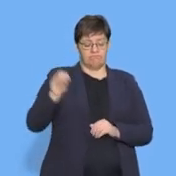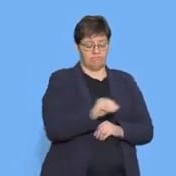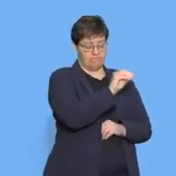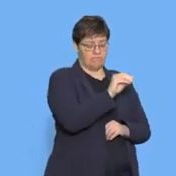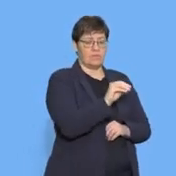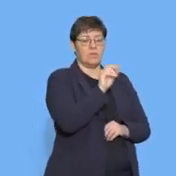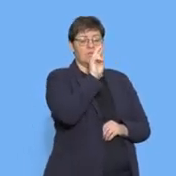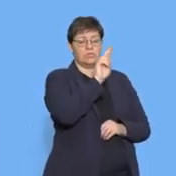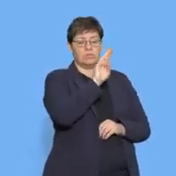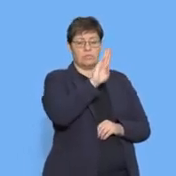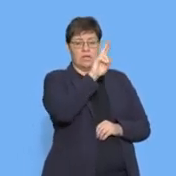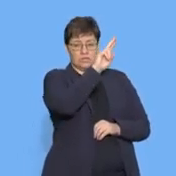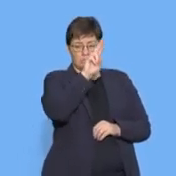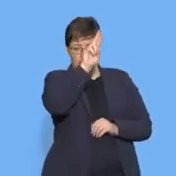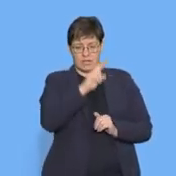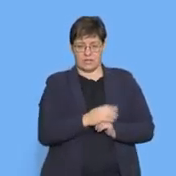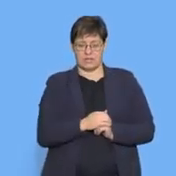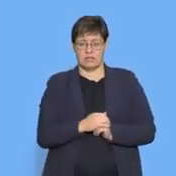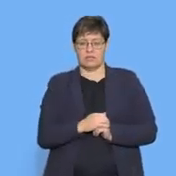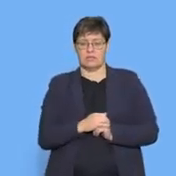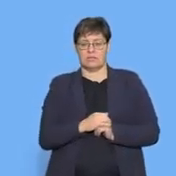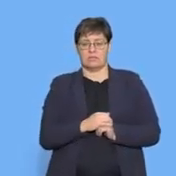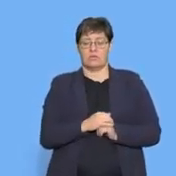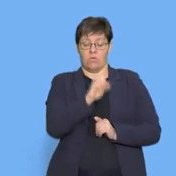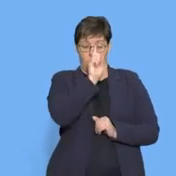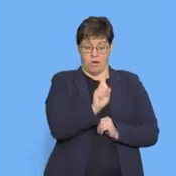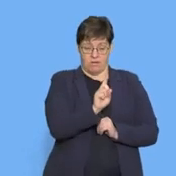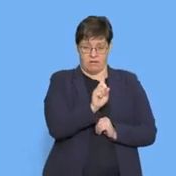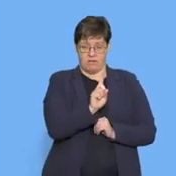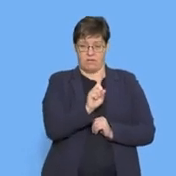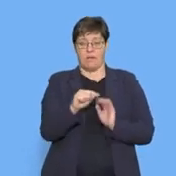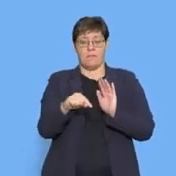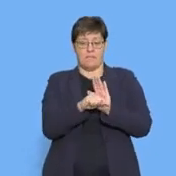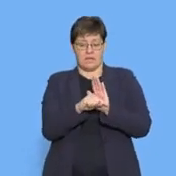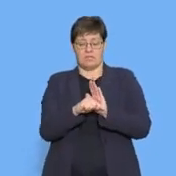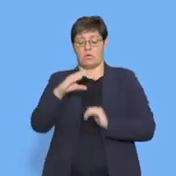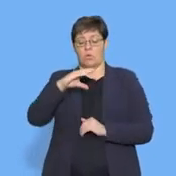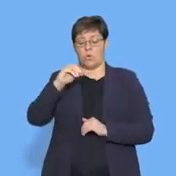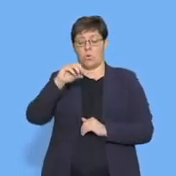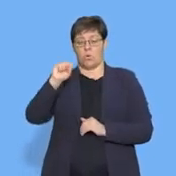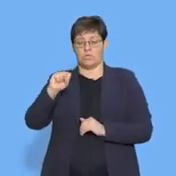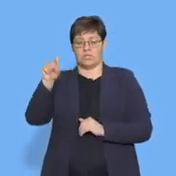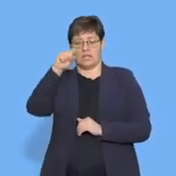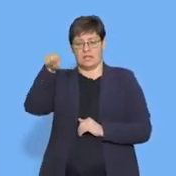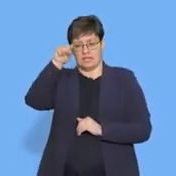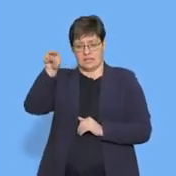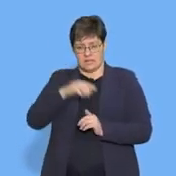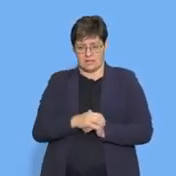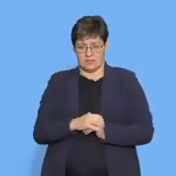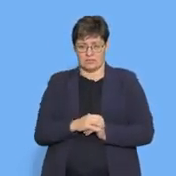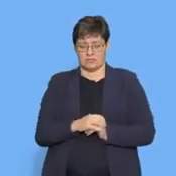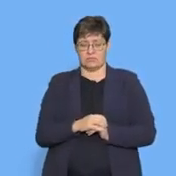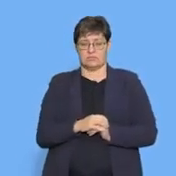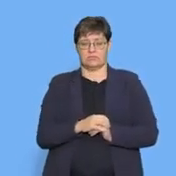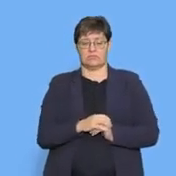Okay, so what will we be left with here? From the first term, we're going to be left with 1 minus, and from the second